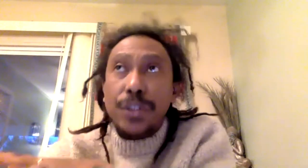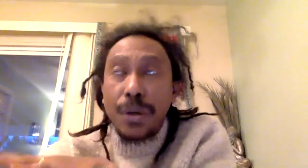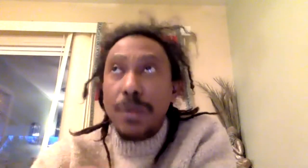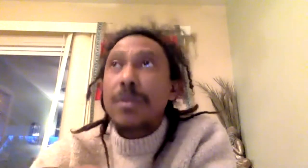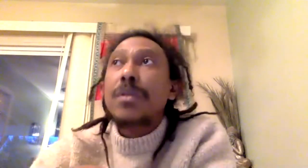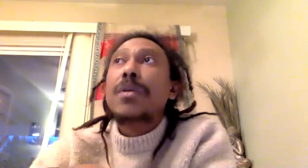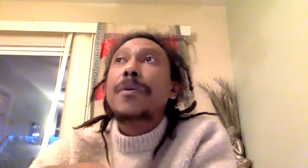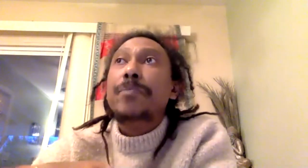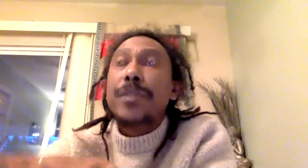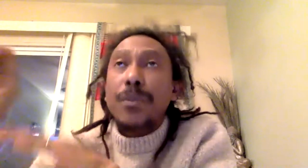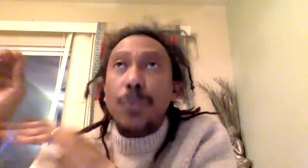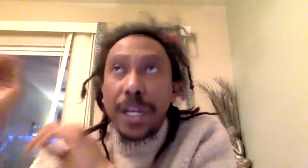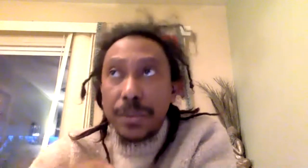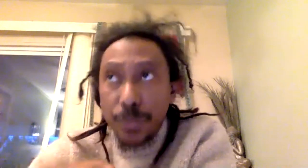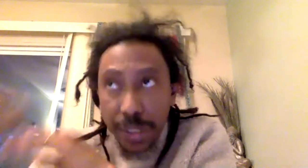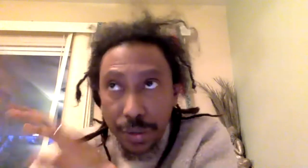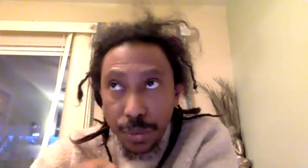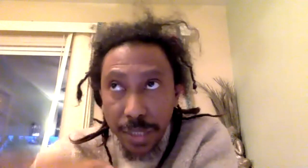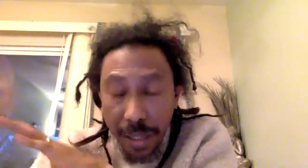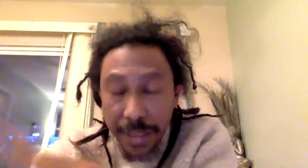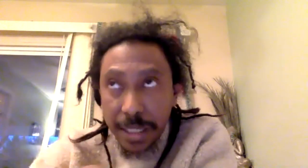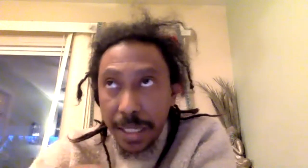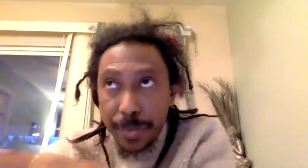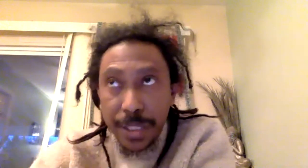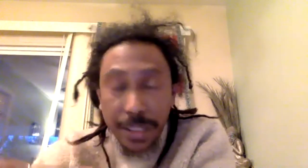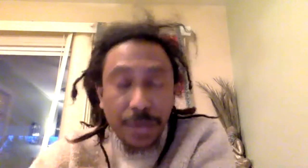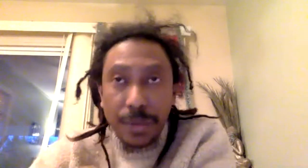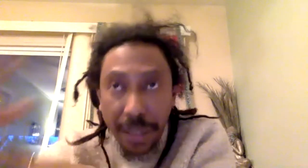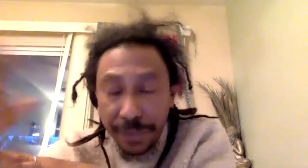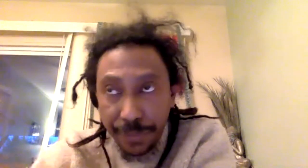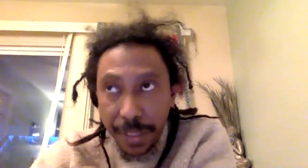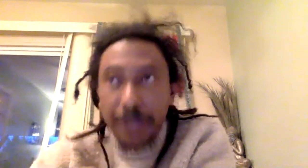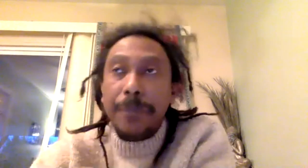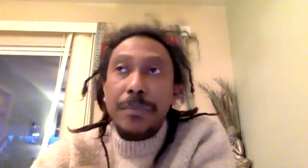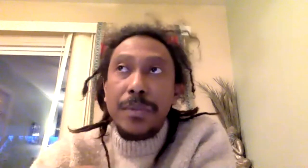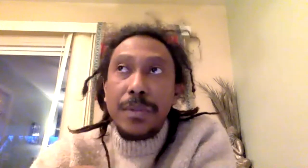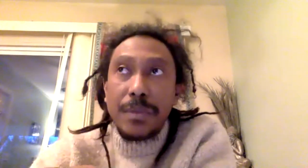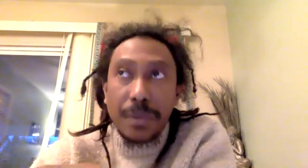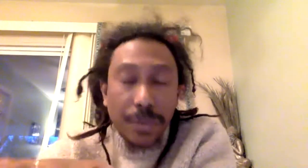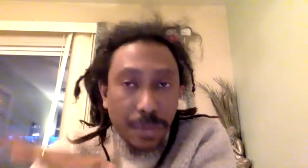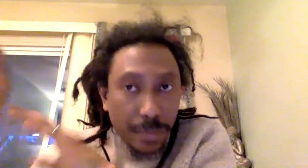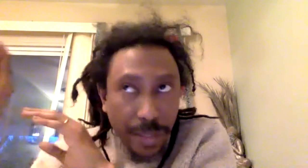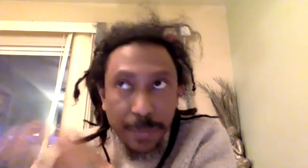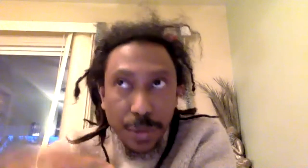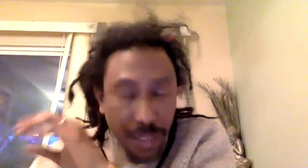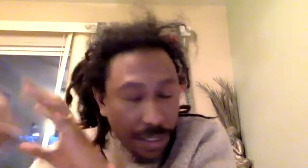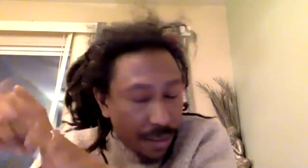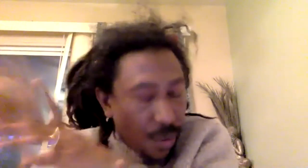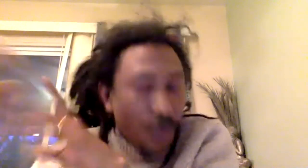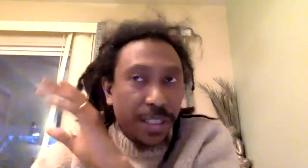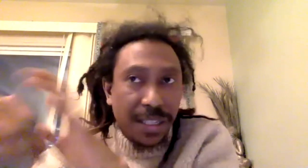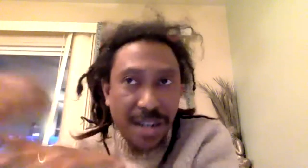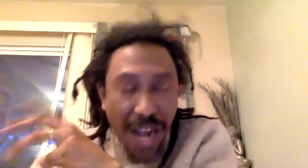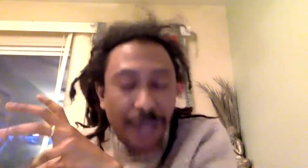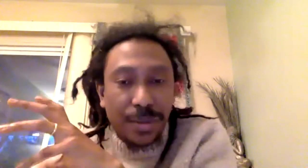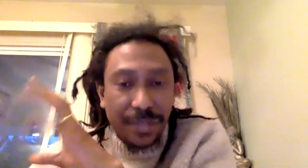So when we do the celebration, everything, the music goes